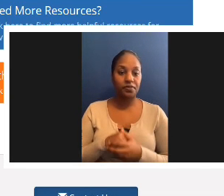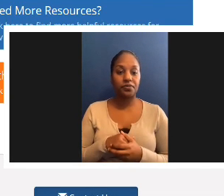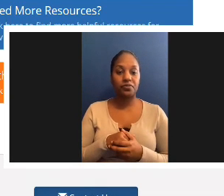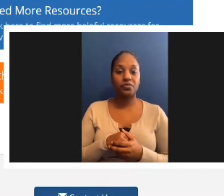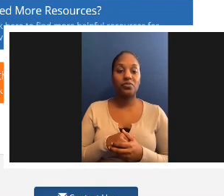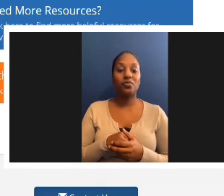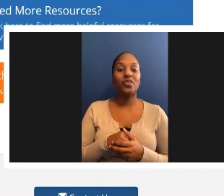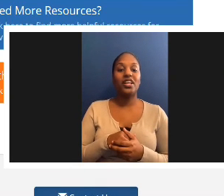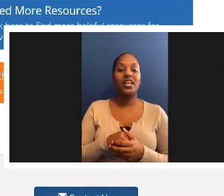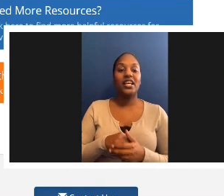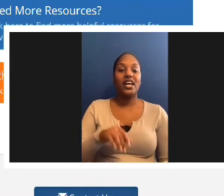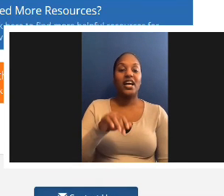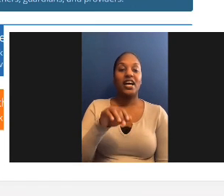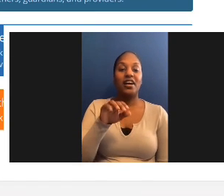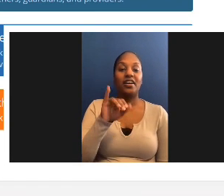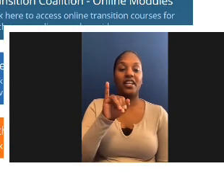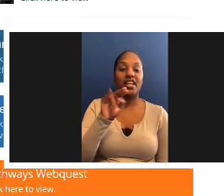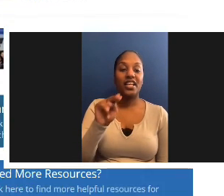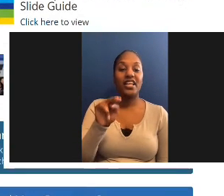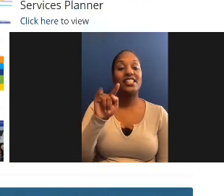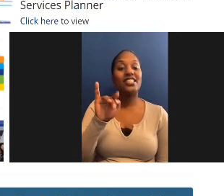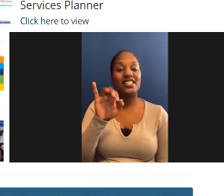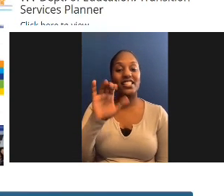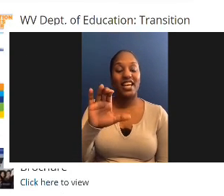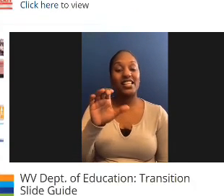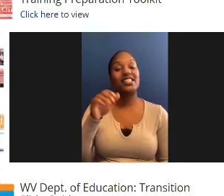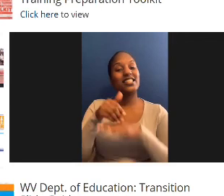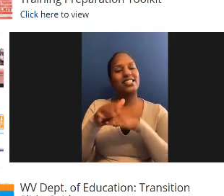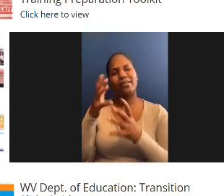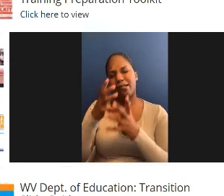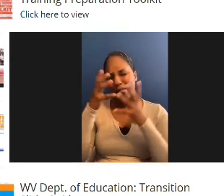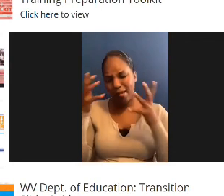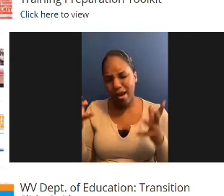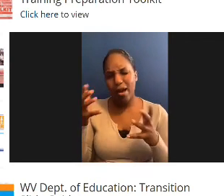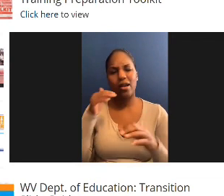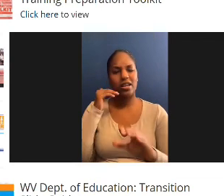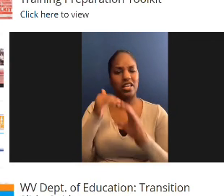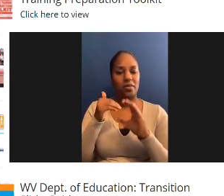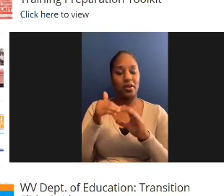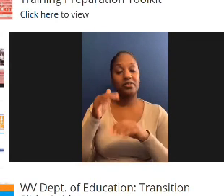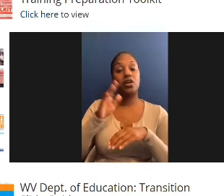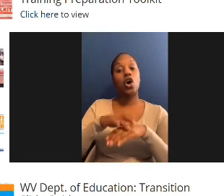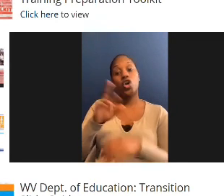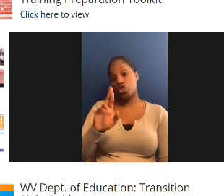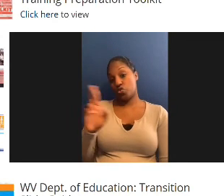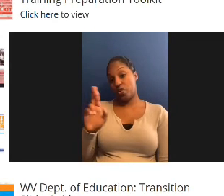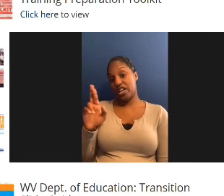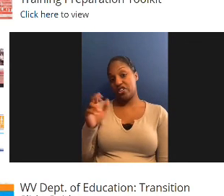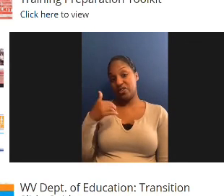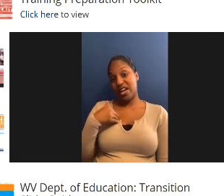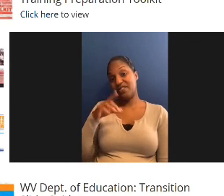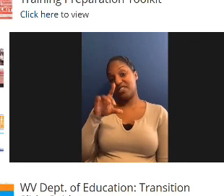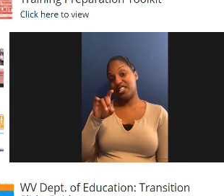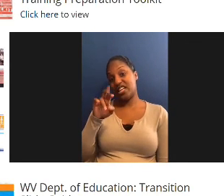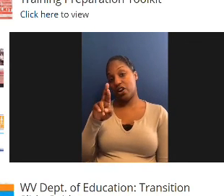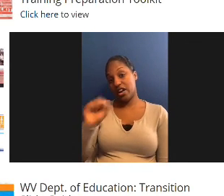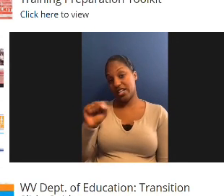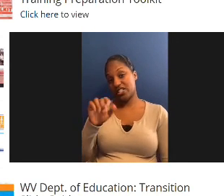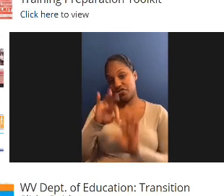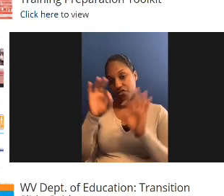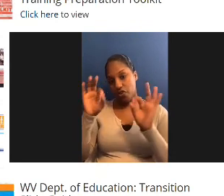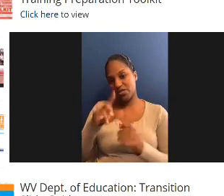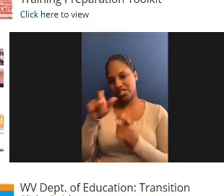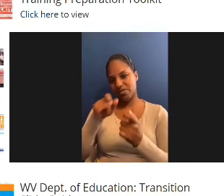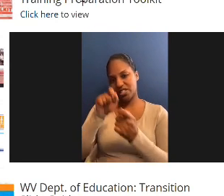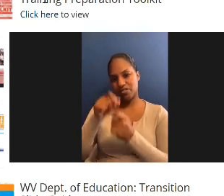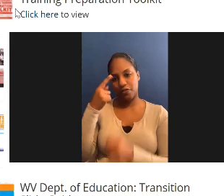lot of emails. On the right, we have, excuse me, DRS forms. These are specific to